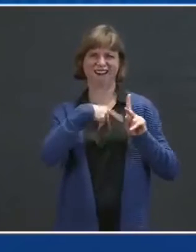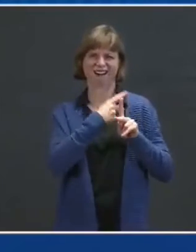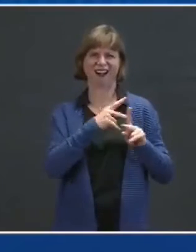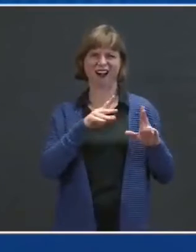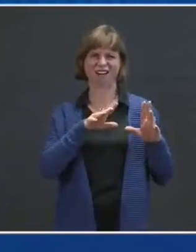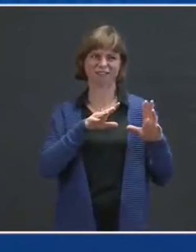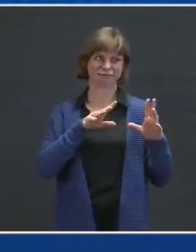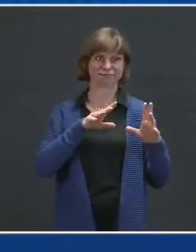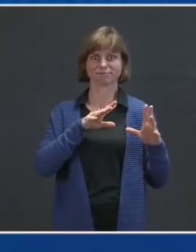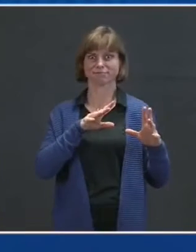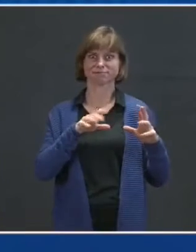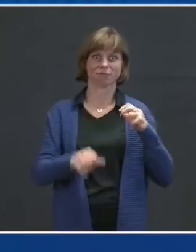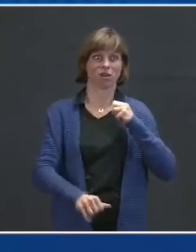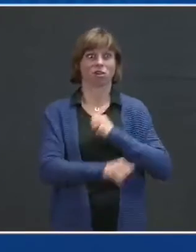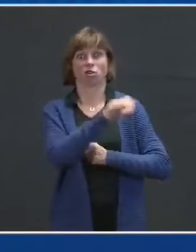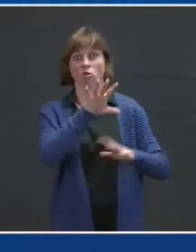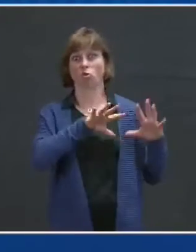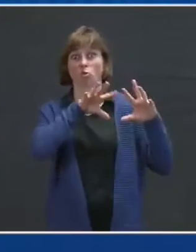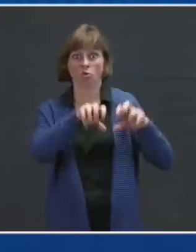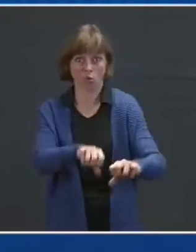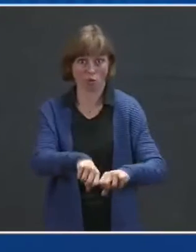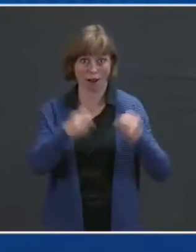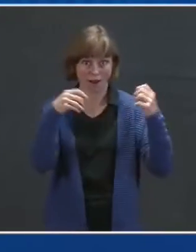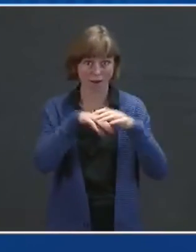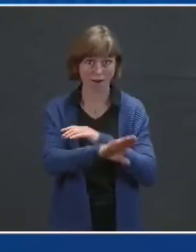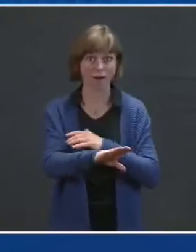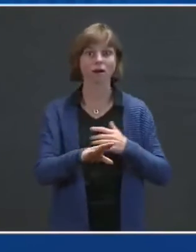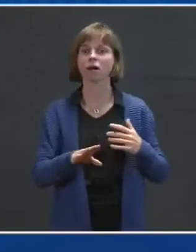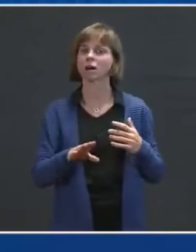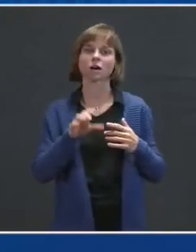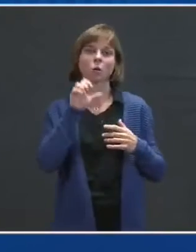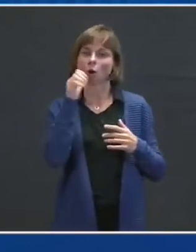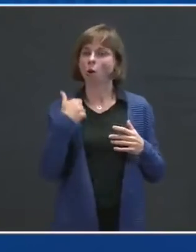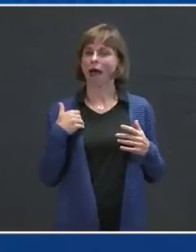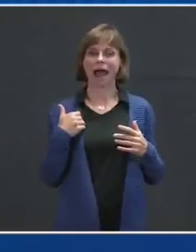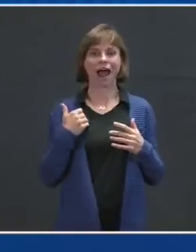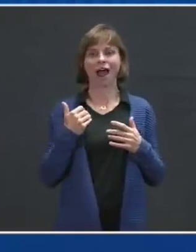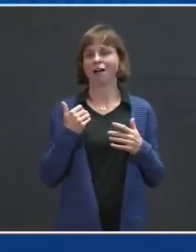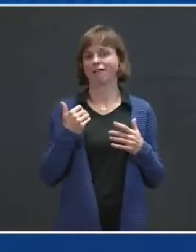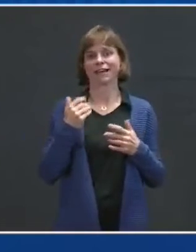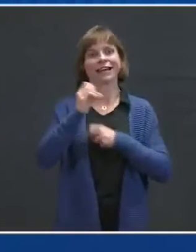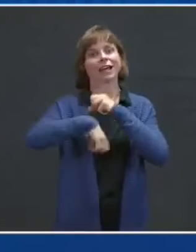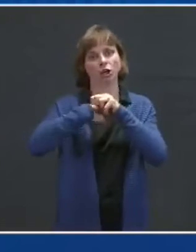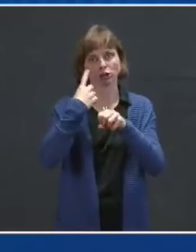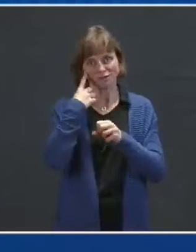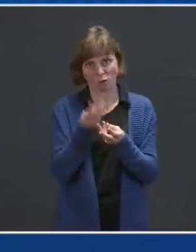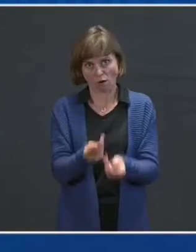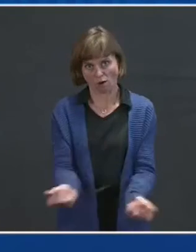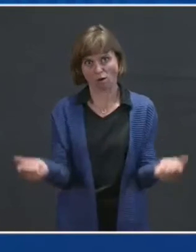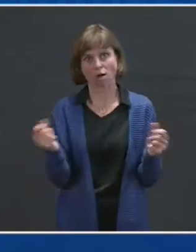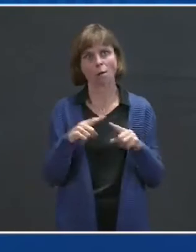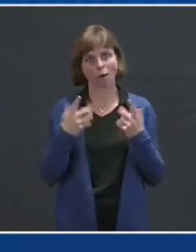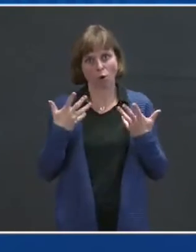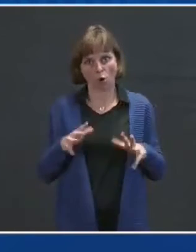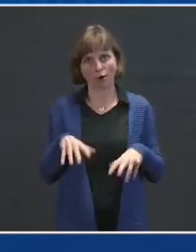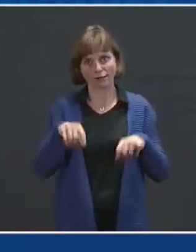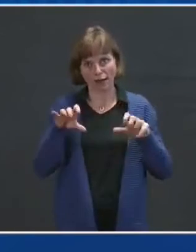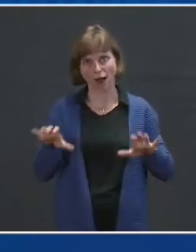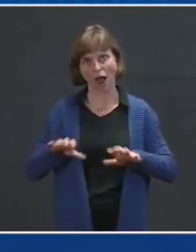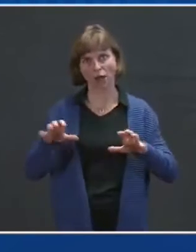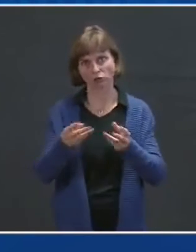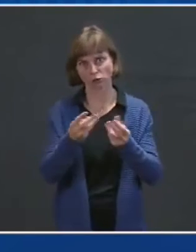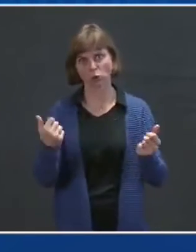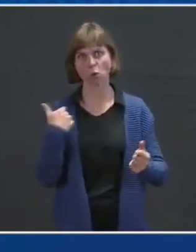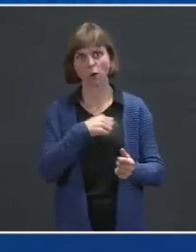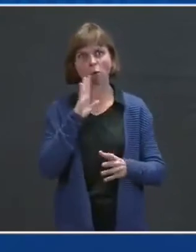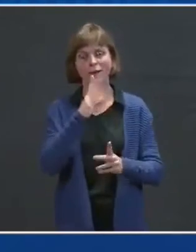and the remediation, the fix and cleanup work is underway already. And we'll be doing it in a careful way to ensure that we lock down